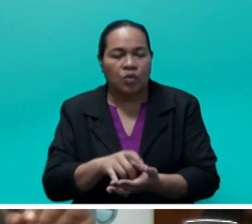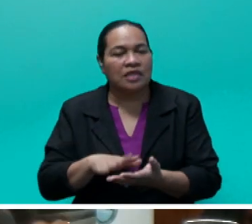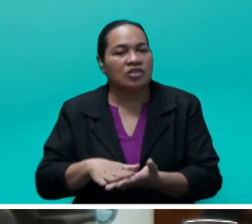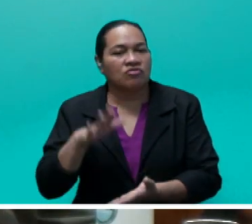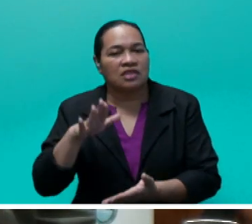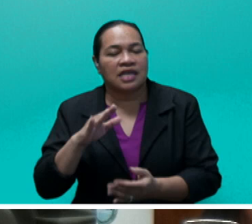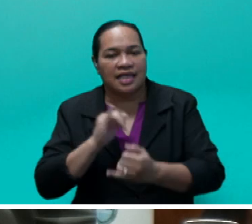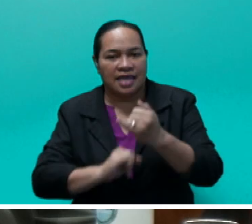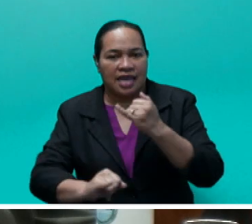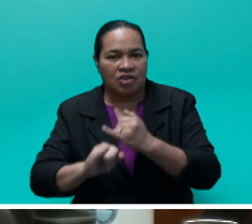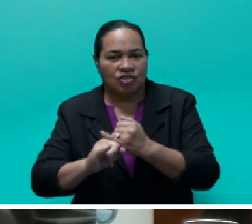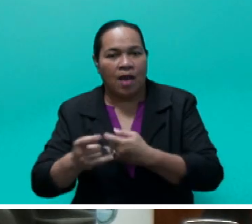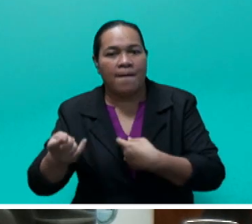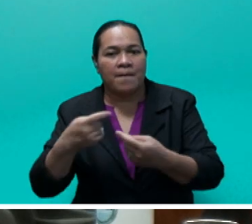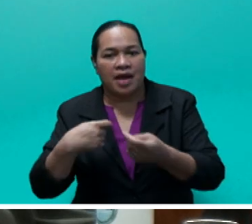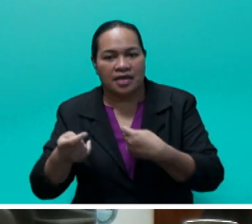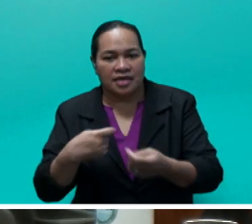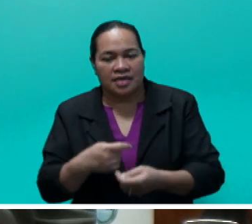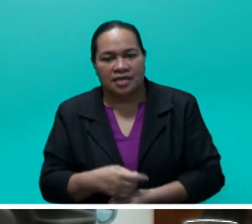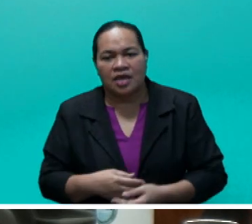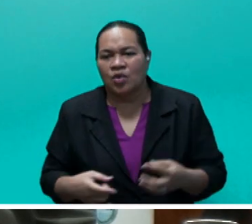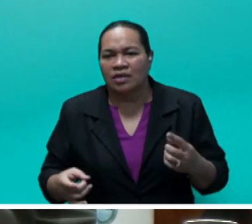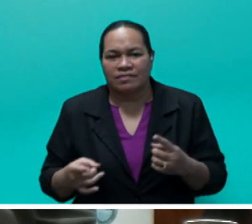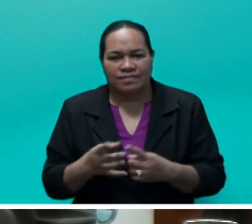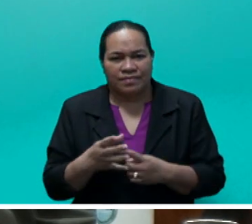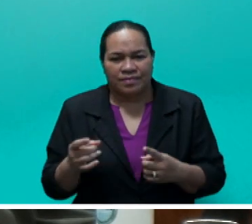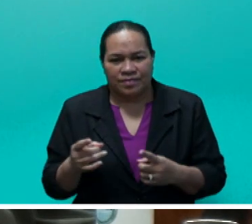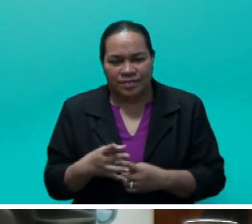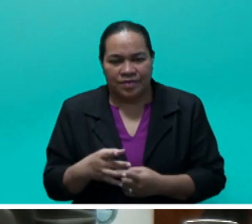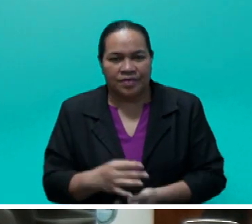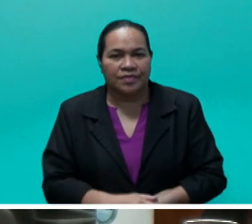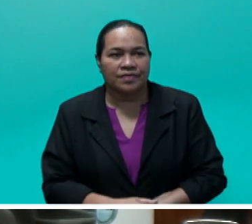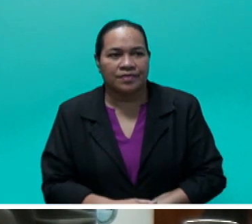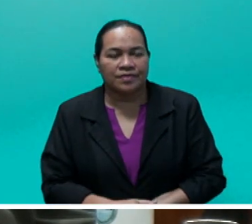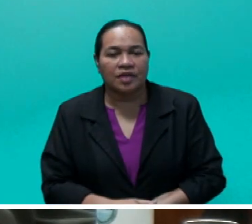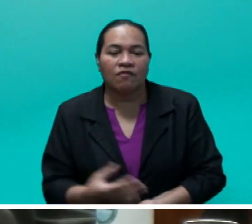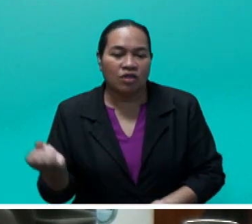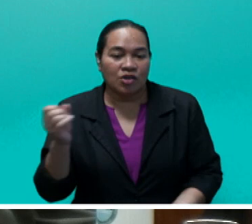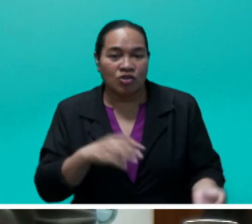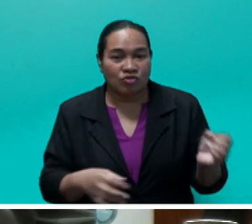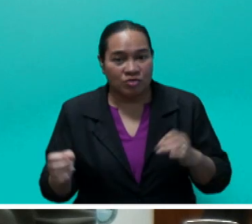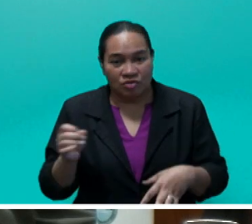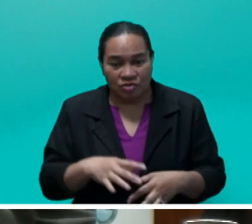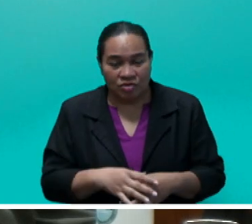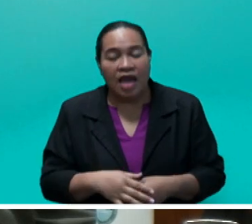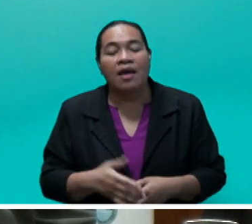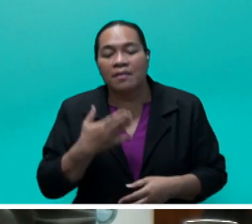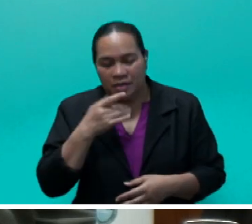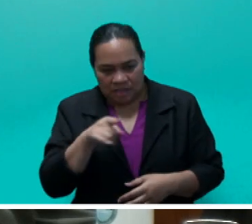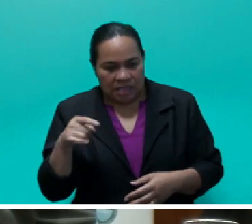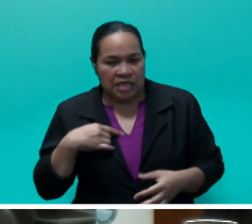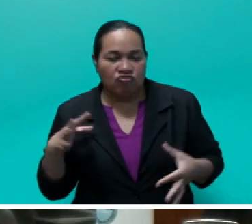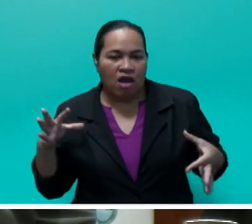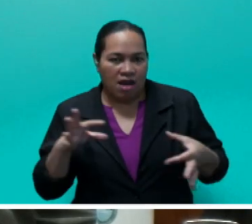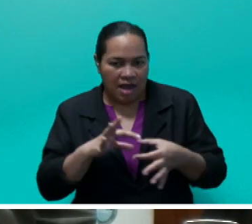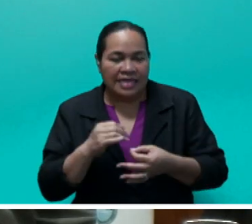market access to a national airline is crucial for maximizing the air transport sector's economic contribution. Let us unite in support of Fiji